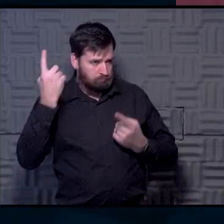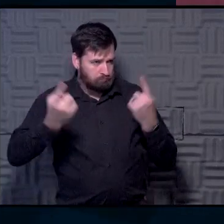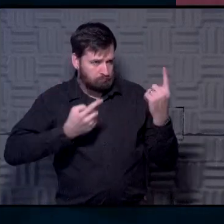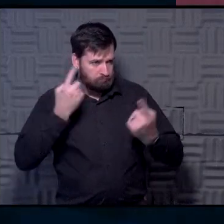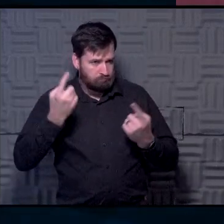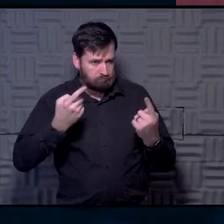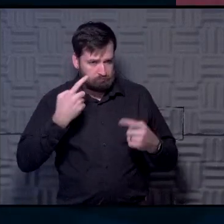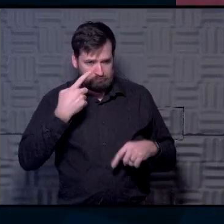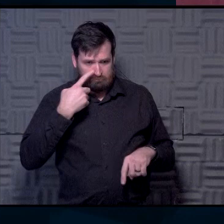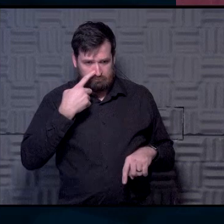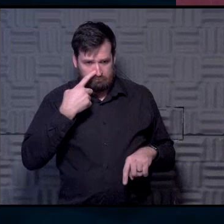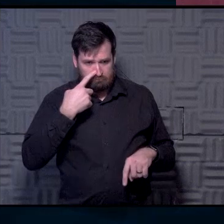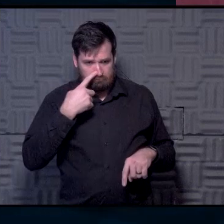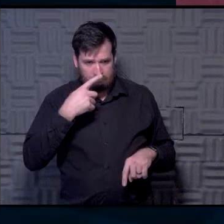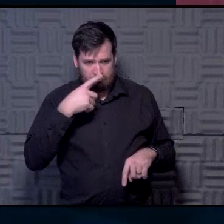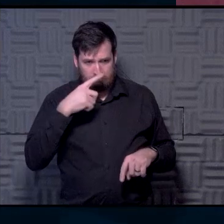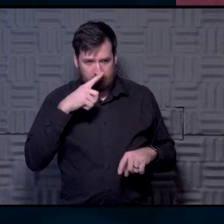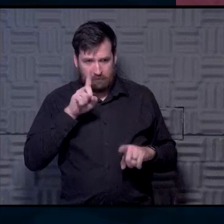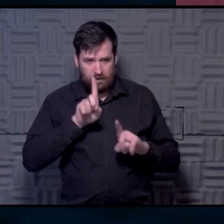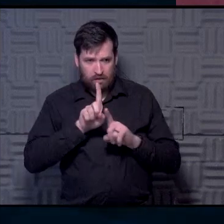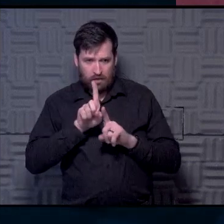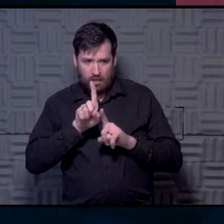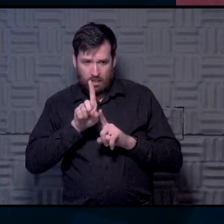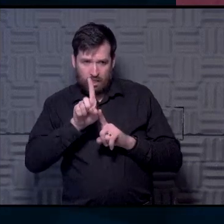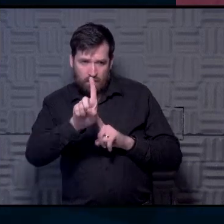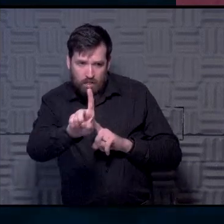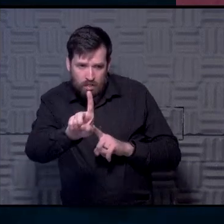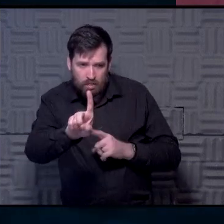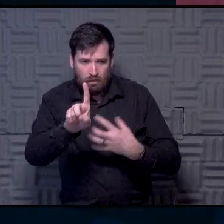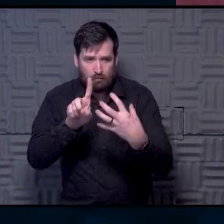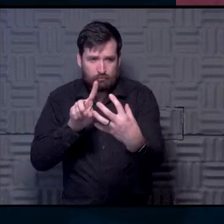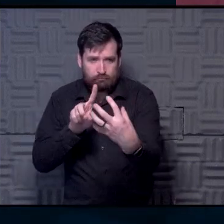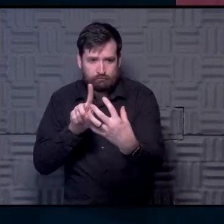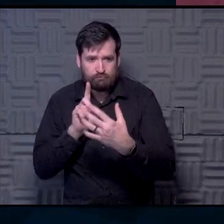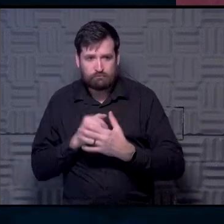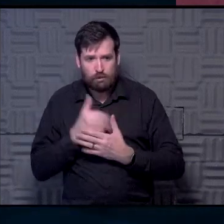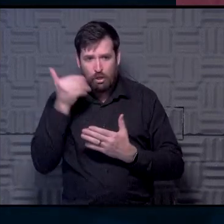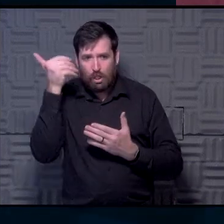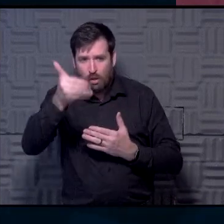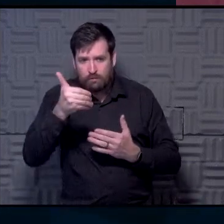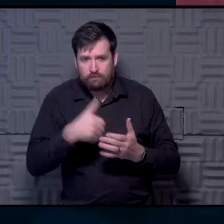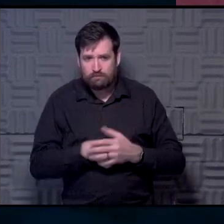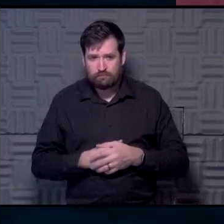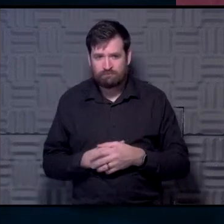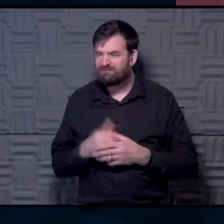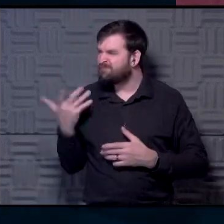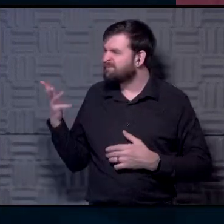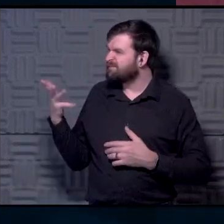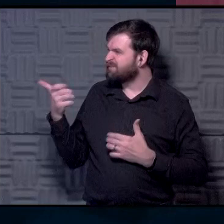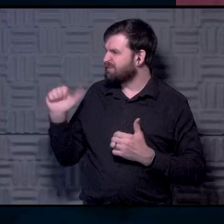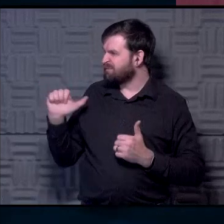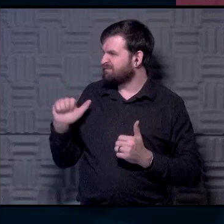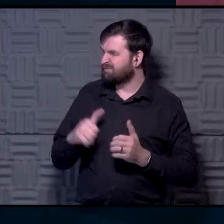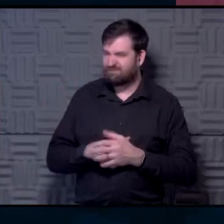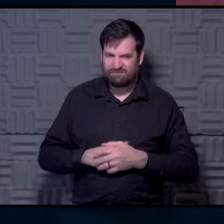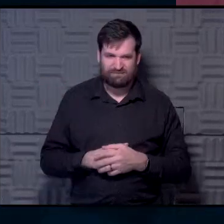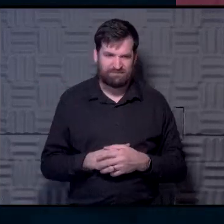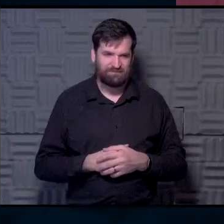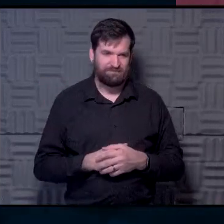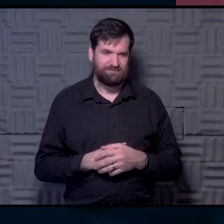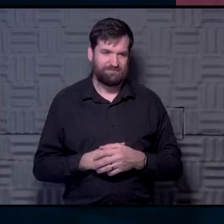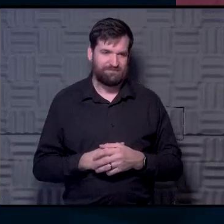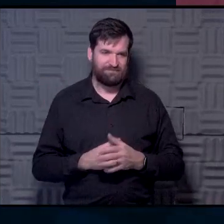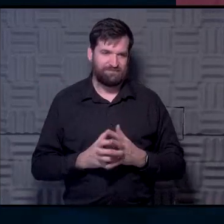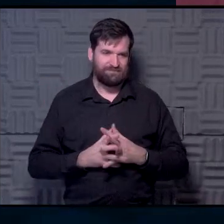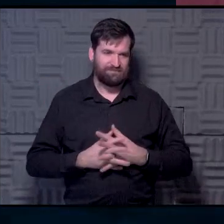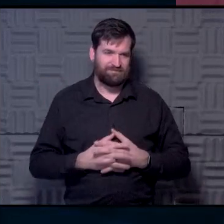if you scooted a little closer to the camera, if it Yeah. would stop trying to focus. I think I am she tried that scooting earlier. I watched her closer. move up and down. In